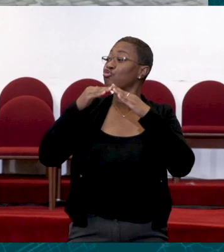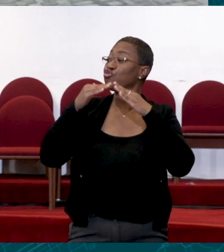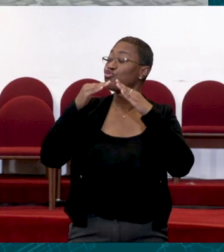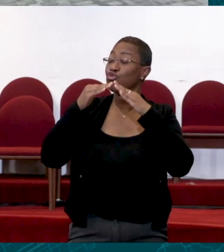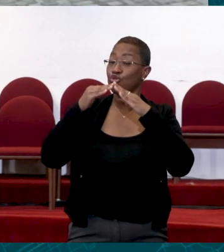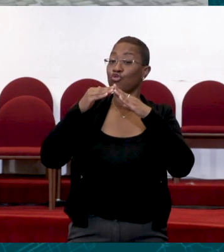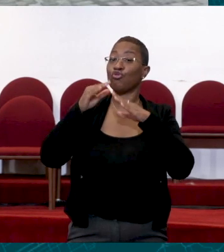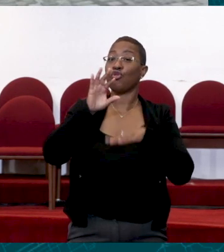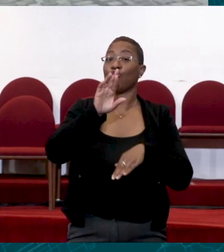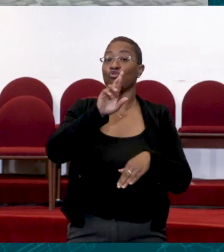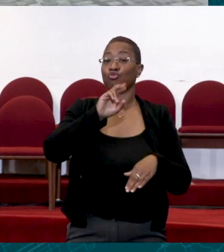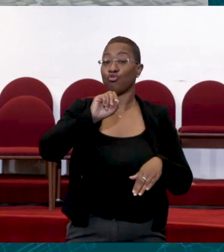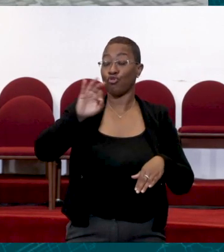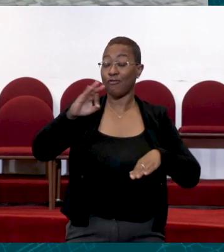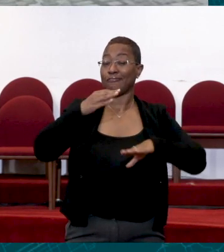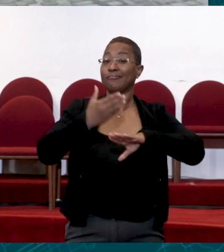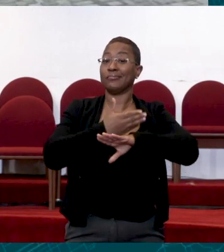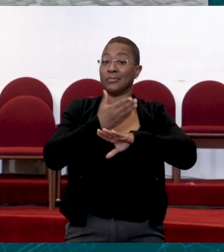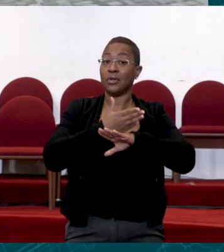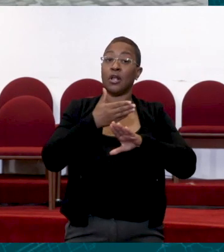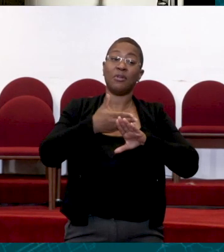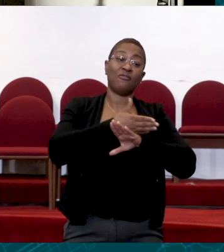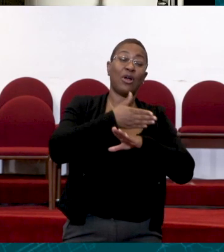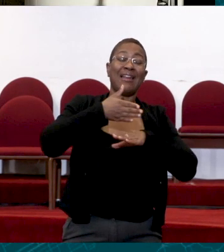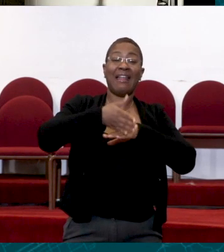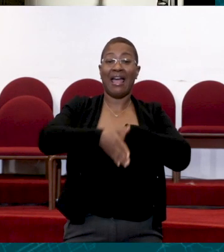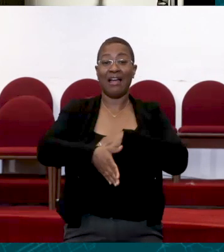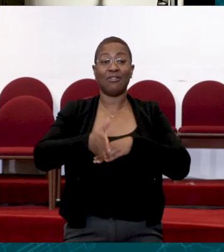after our contractors were out there.